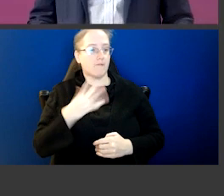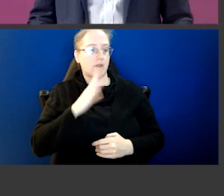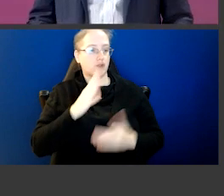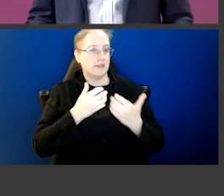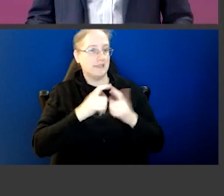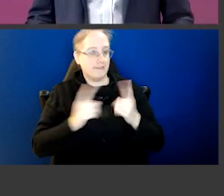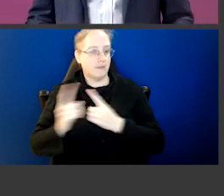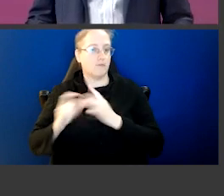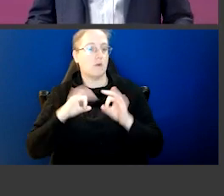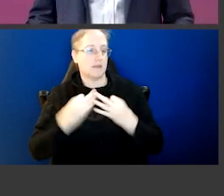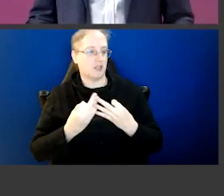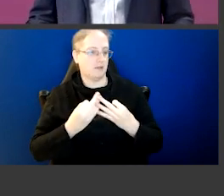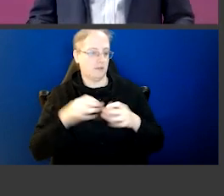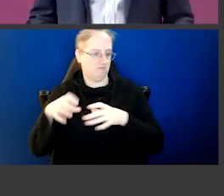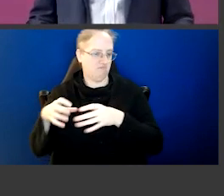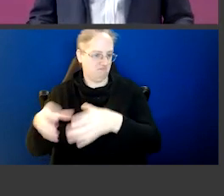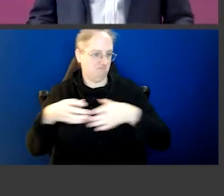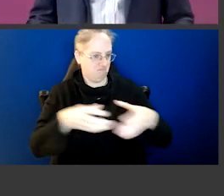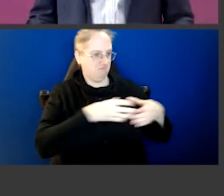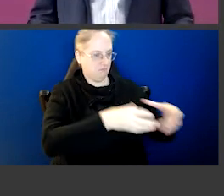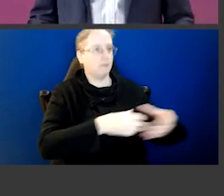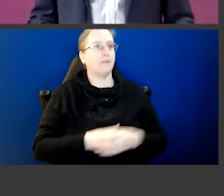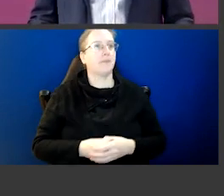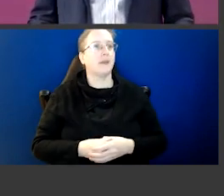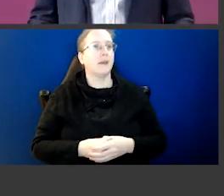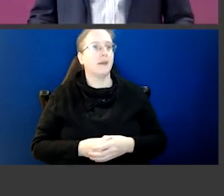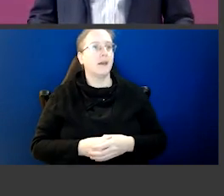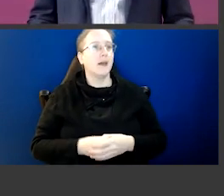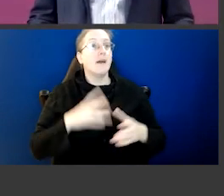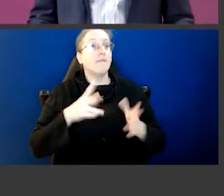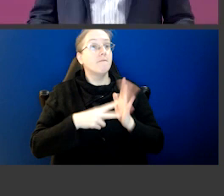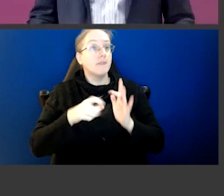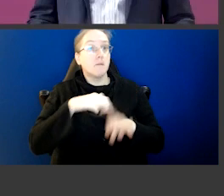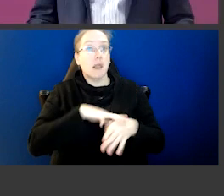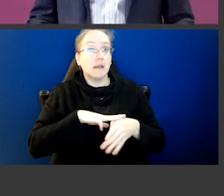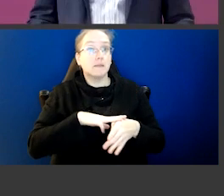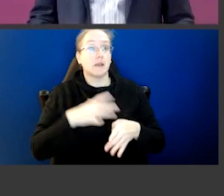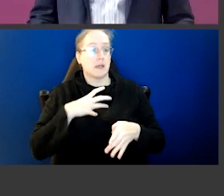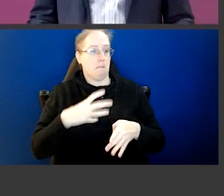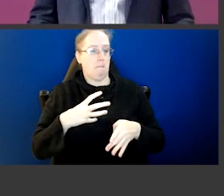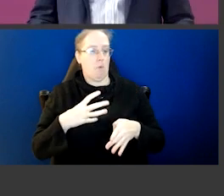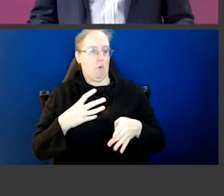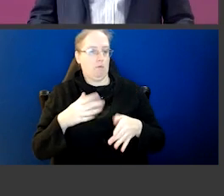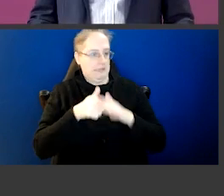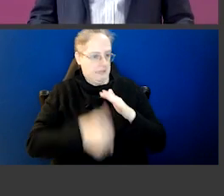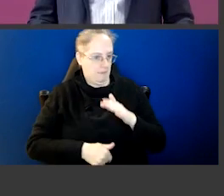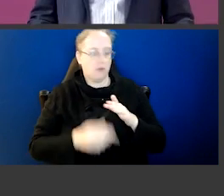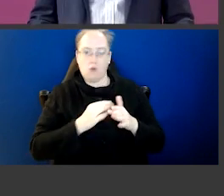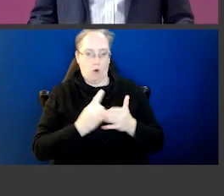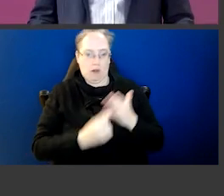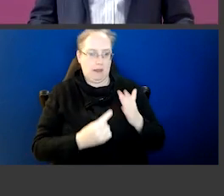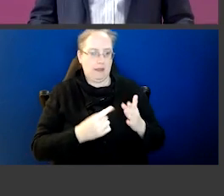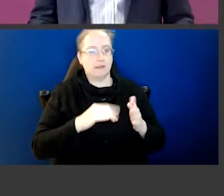entities. And when it comes to Victoria Police, we have a broader remit, broader than just the anti-corruption role, and that includes